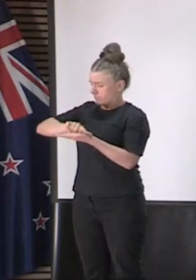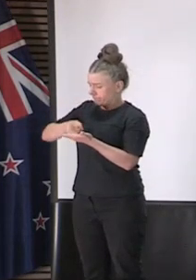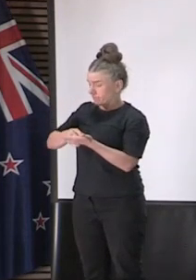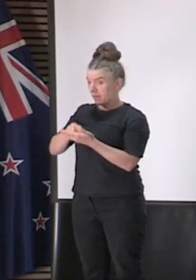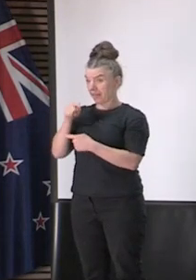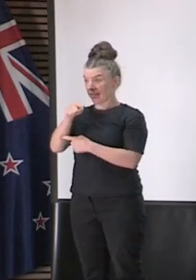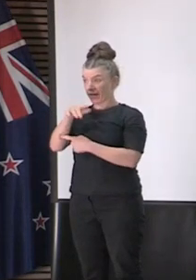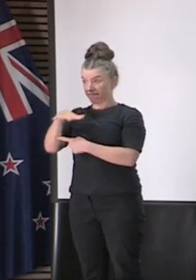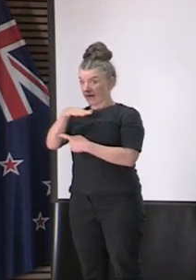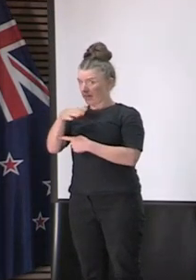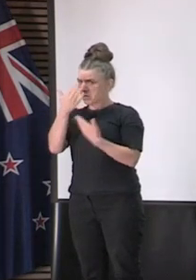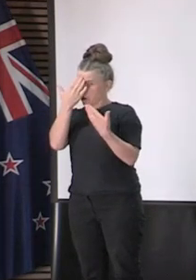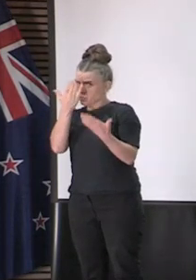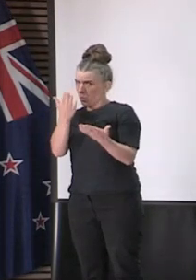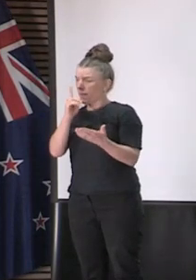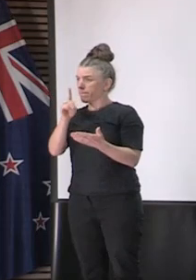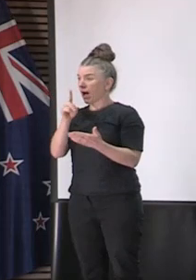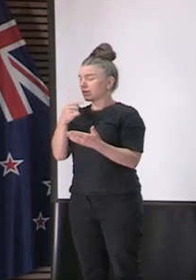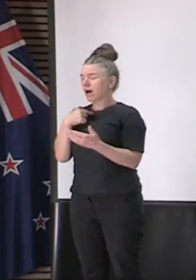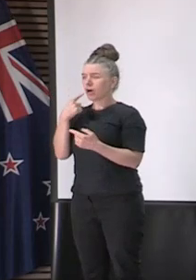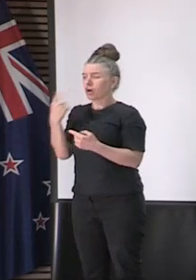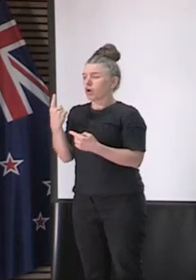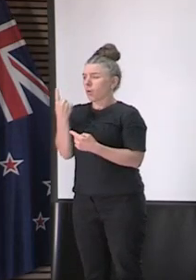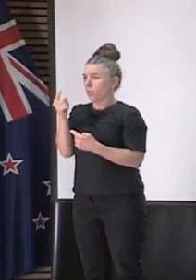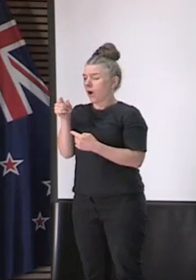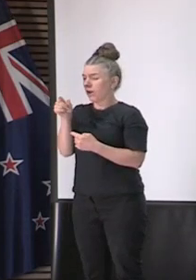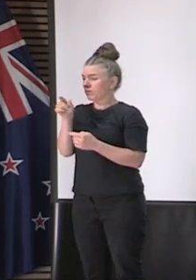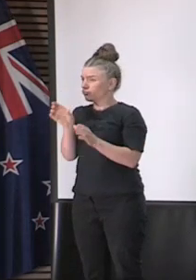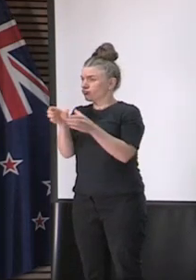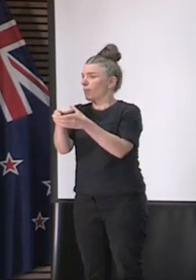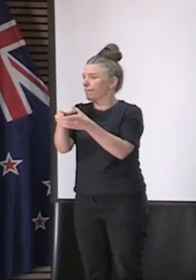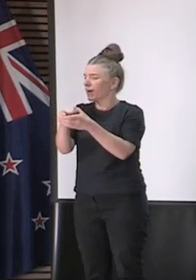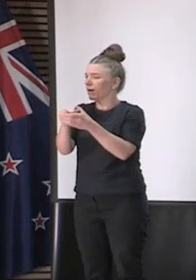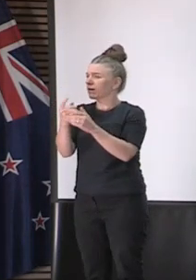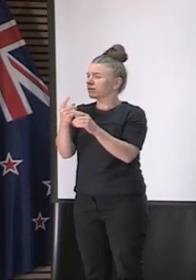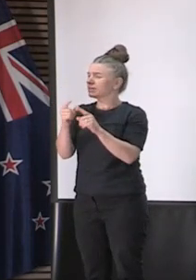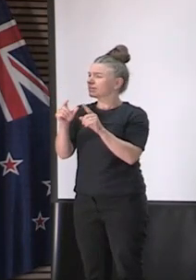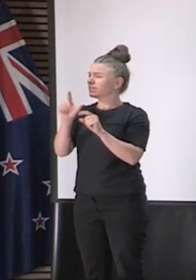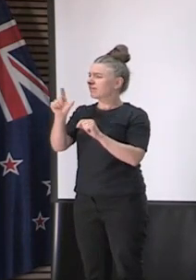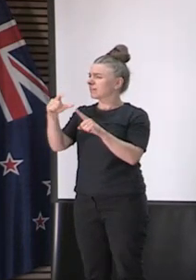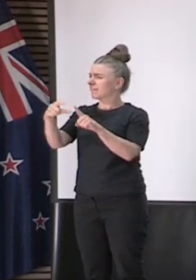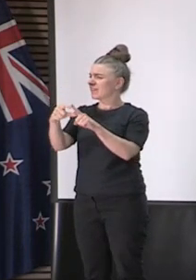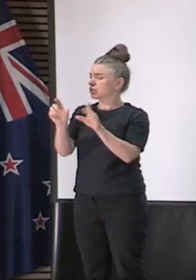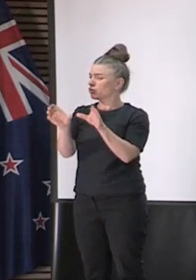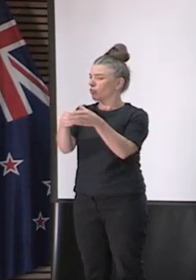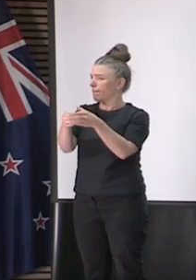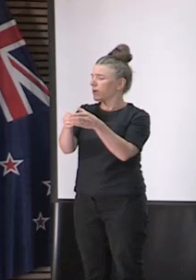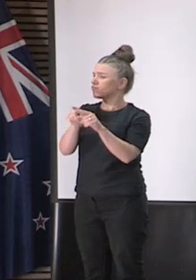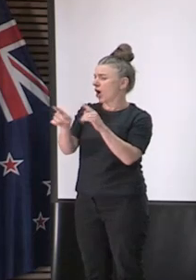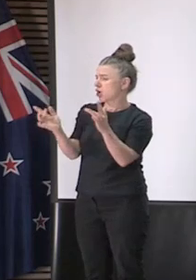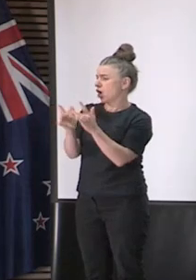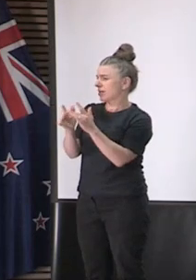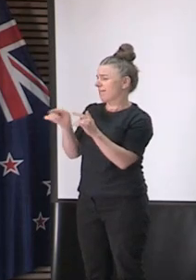I do understand that locally the team is trying to get in touch with the family in question because what they've had reported to them doesn't meet